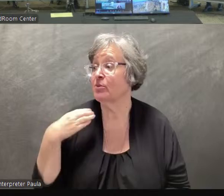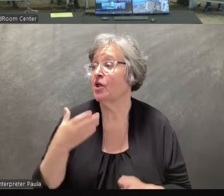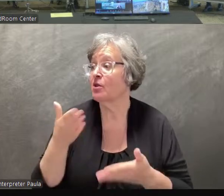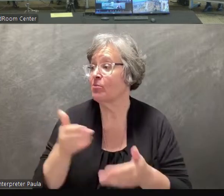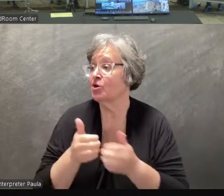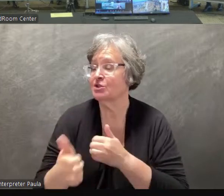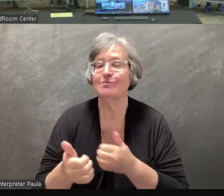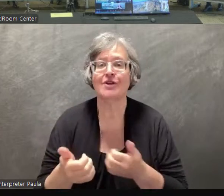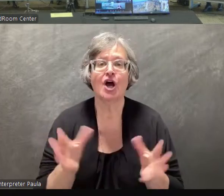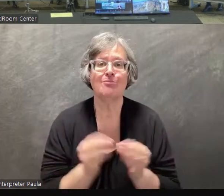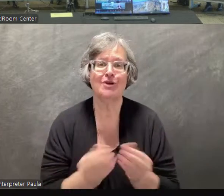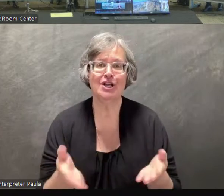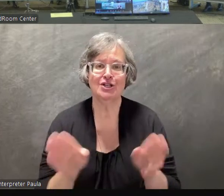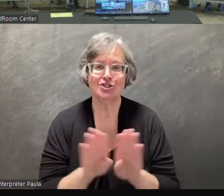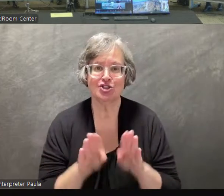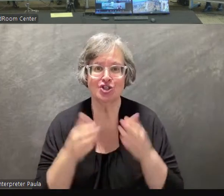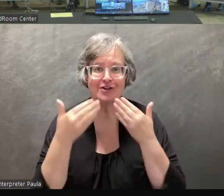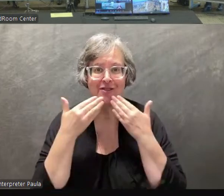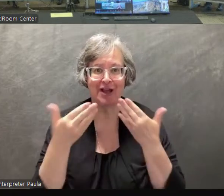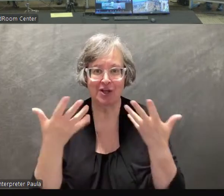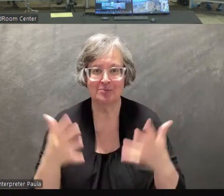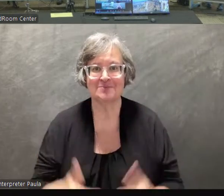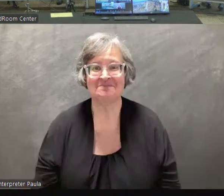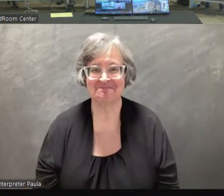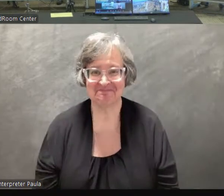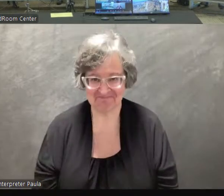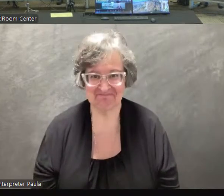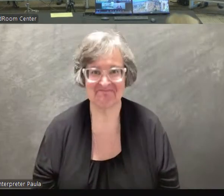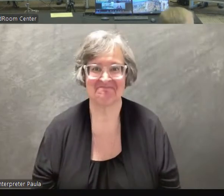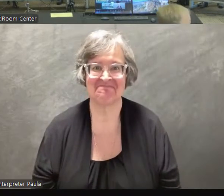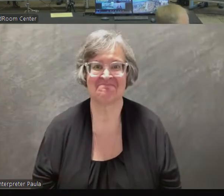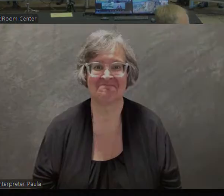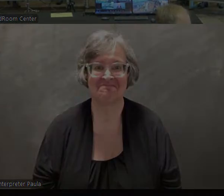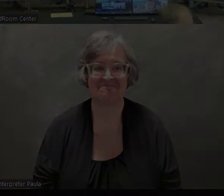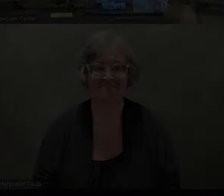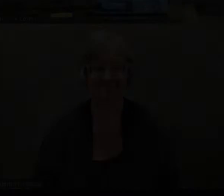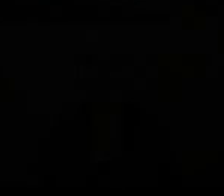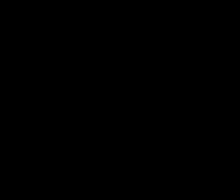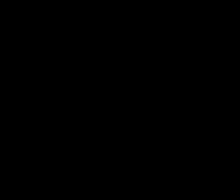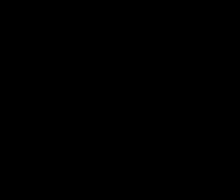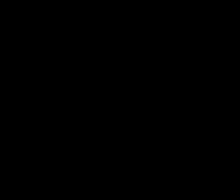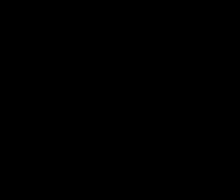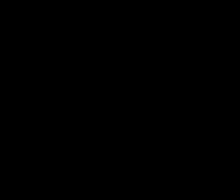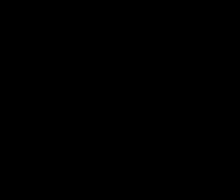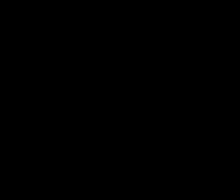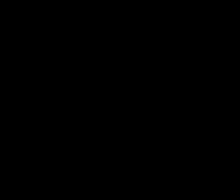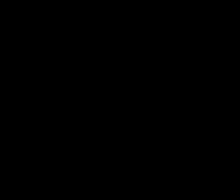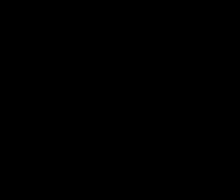Meeting is adjourned. Thank you.